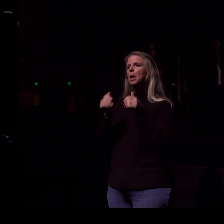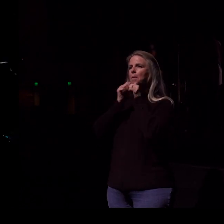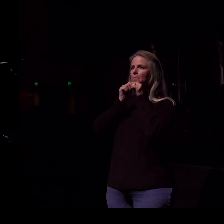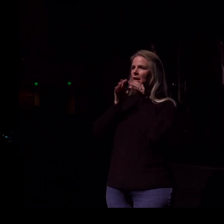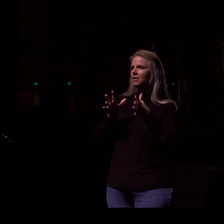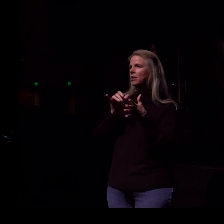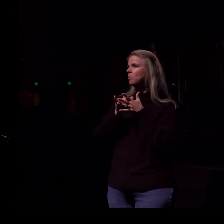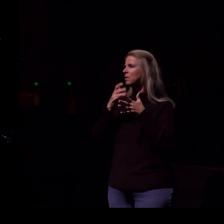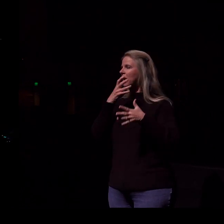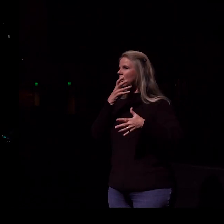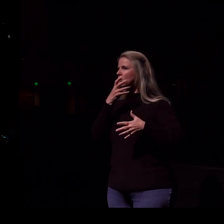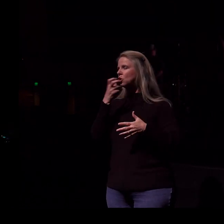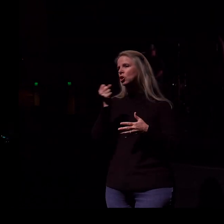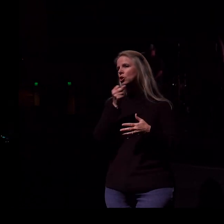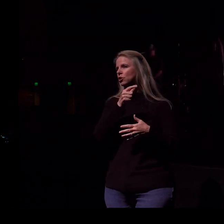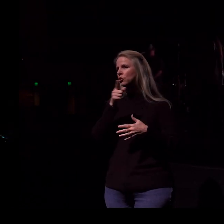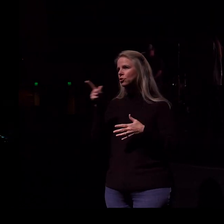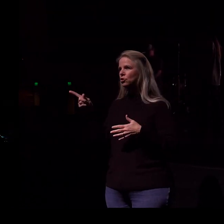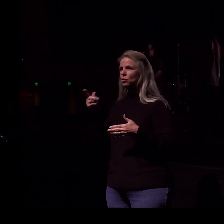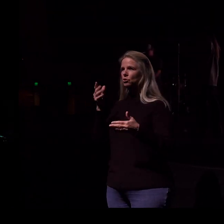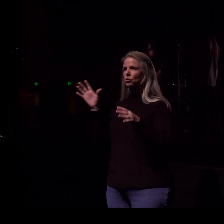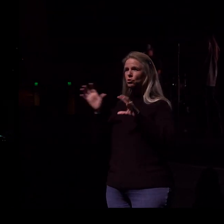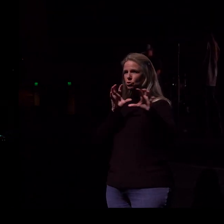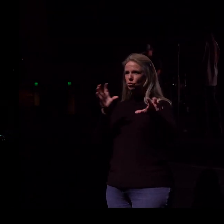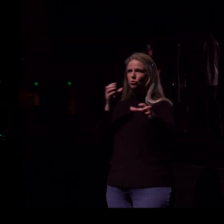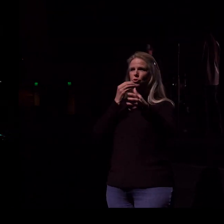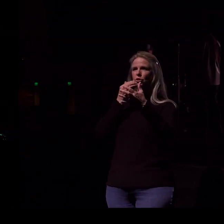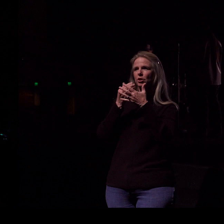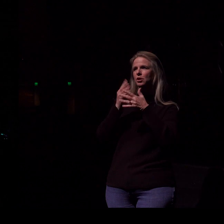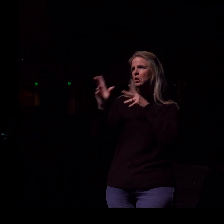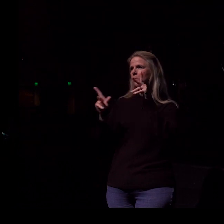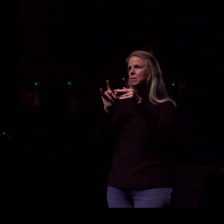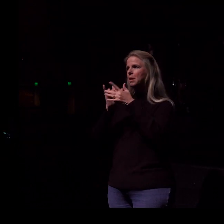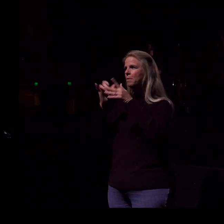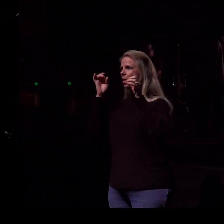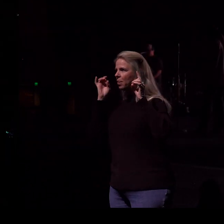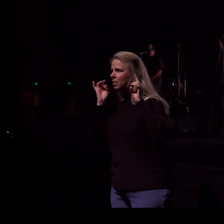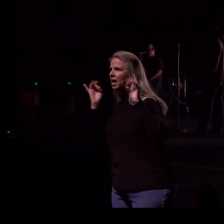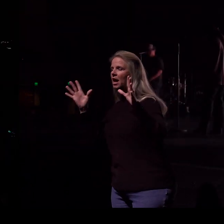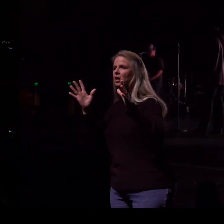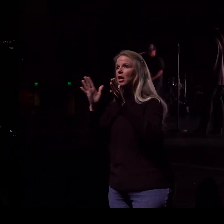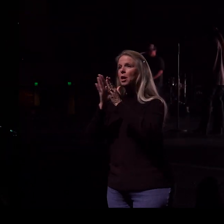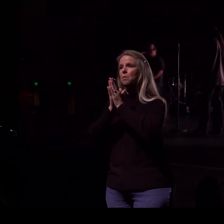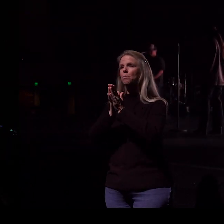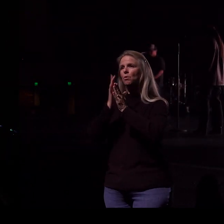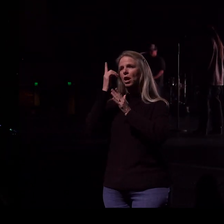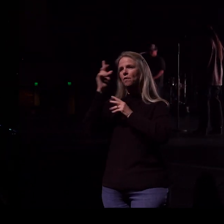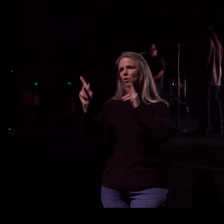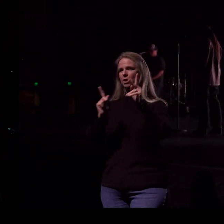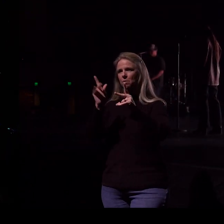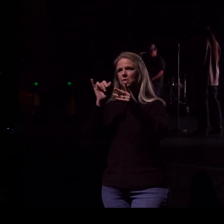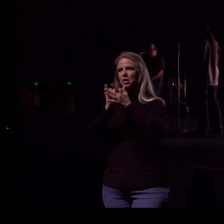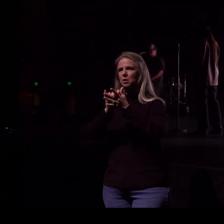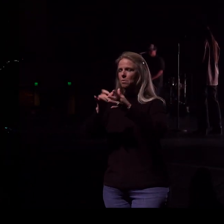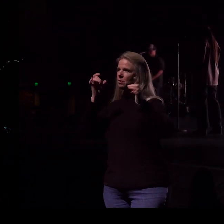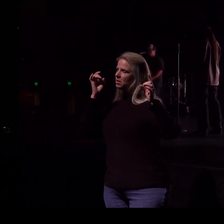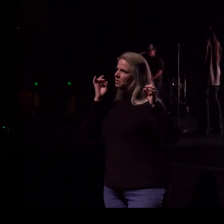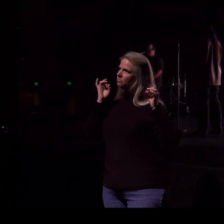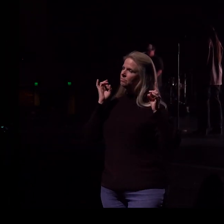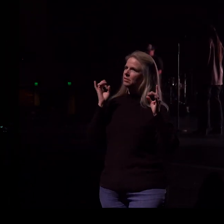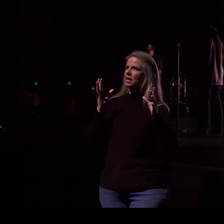you, do good to them that hate you, and pray for them that despitefully use